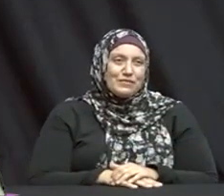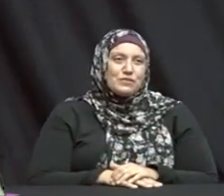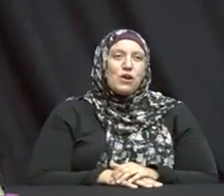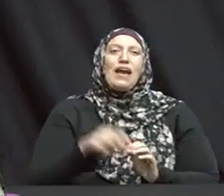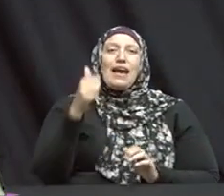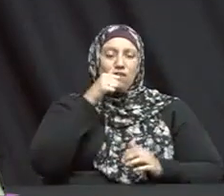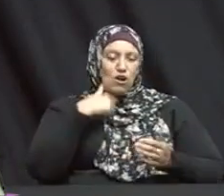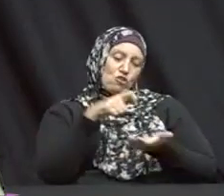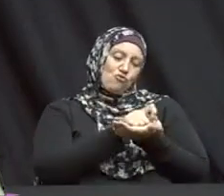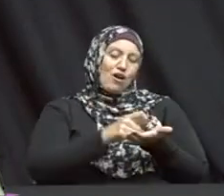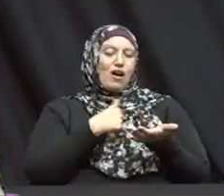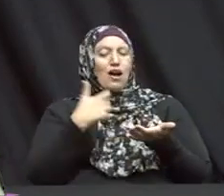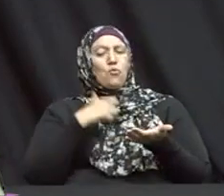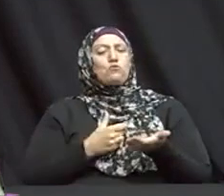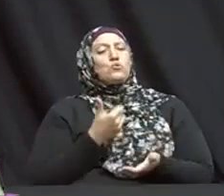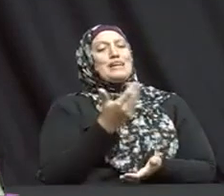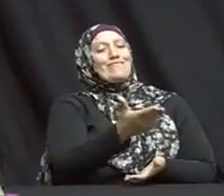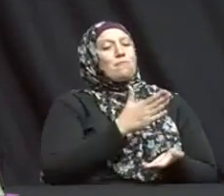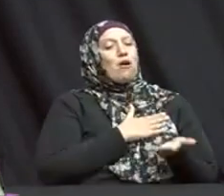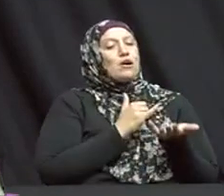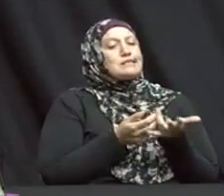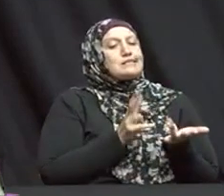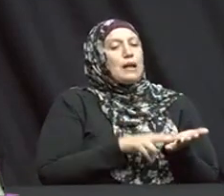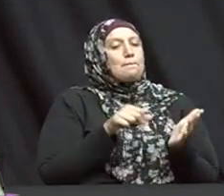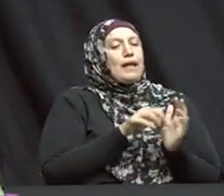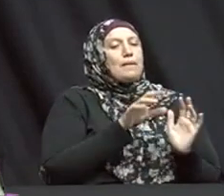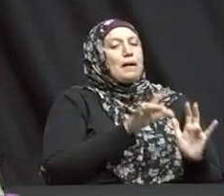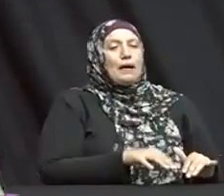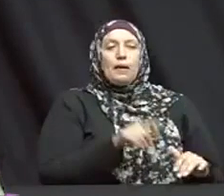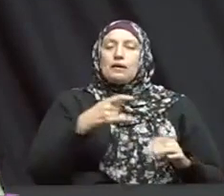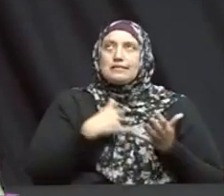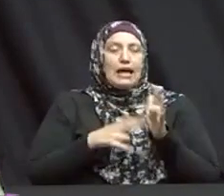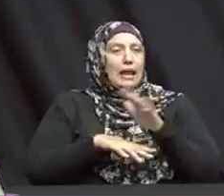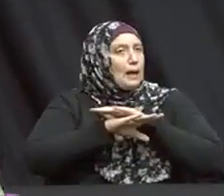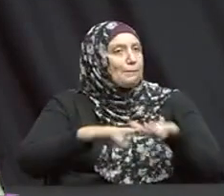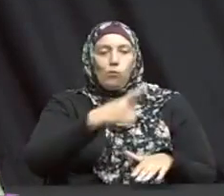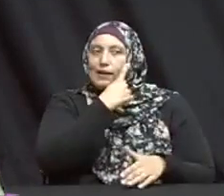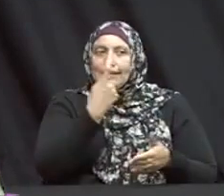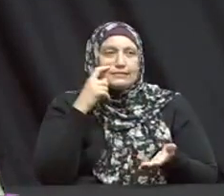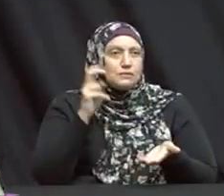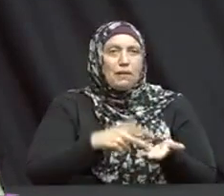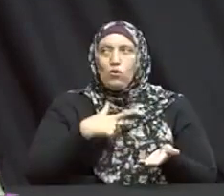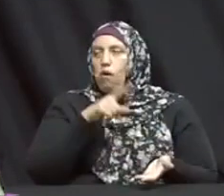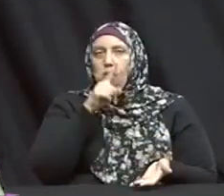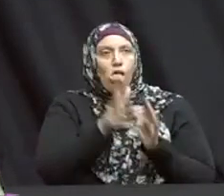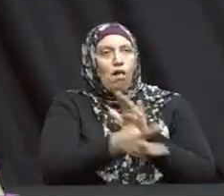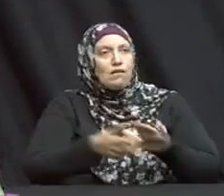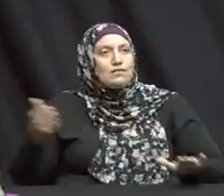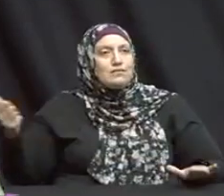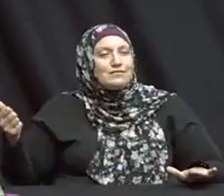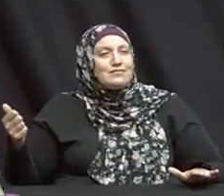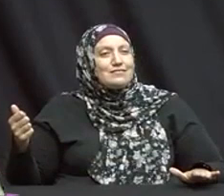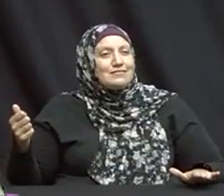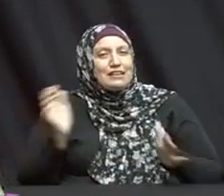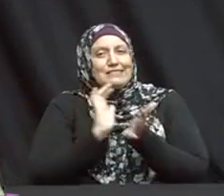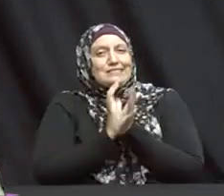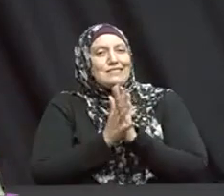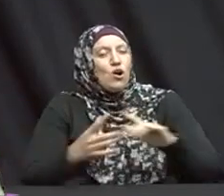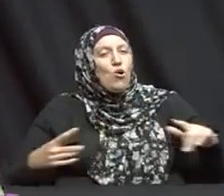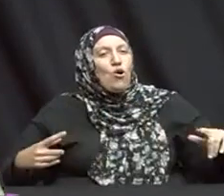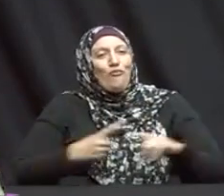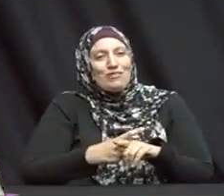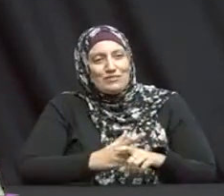will. Yeah, that conflict of interest there, isn't it? It is. Okay. So there's